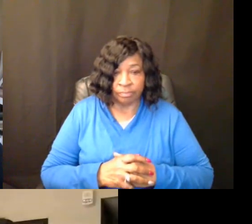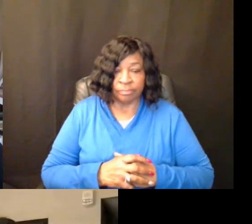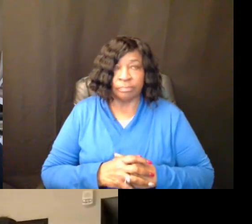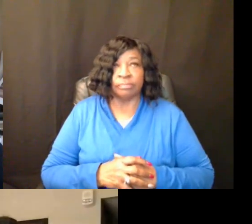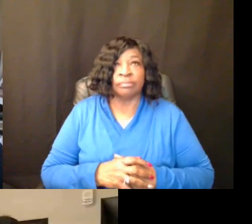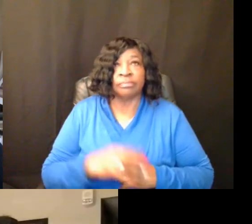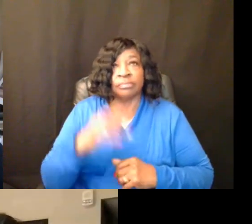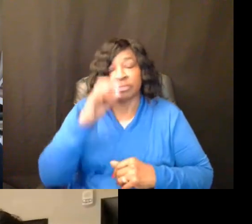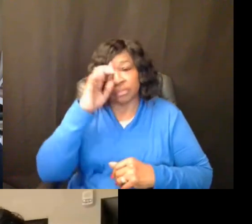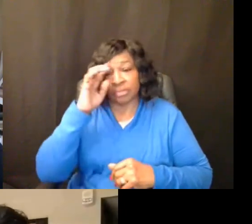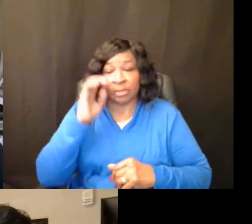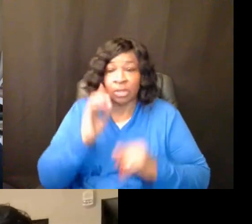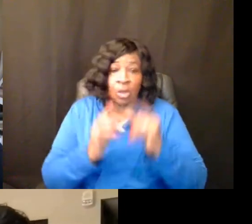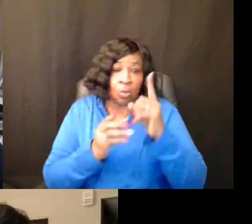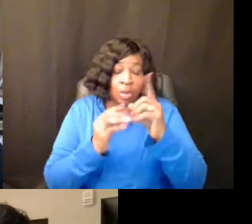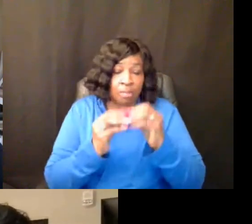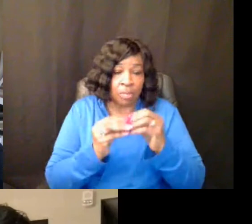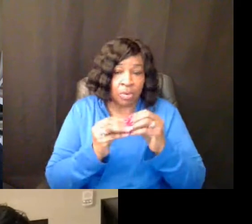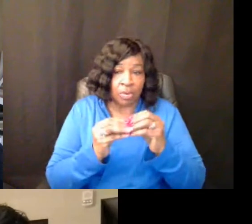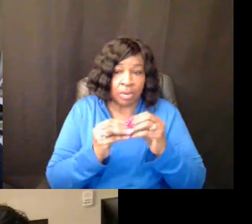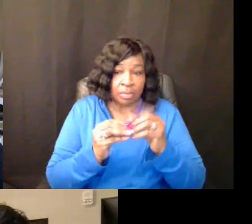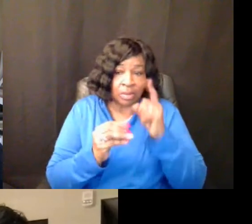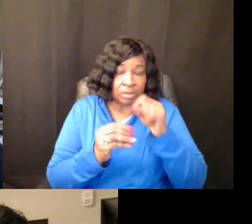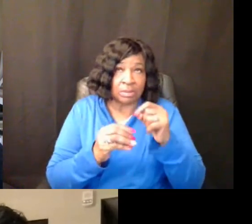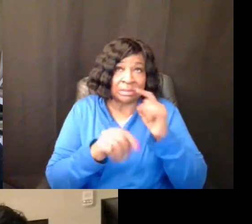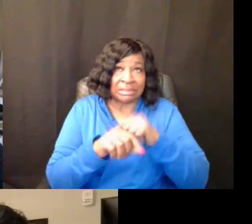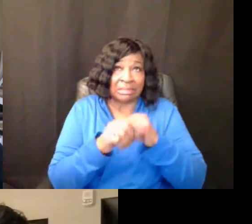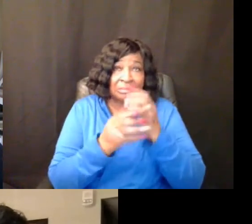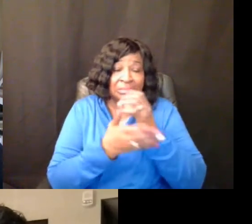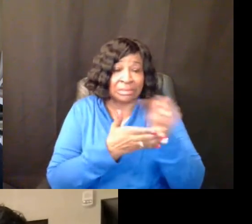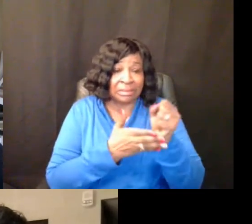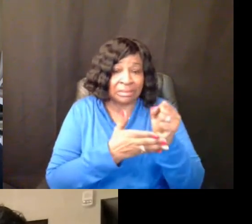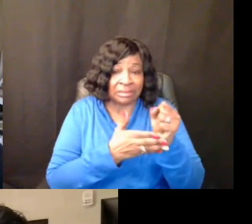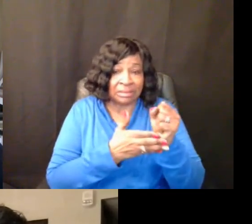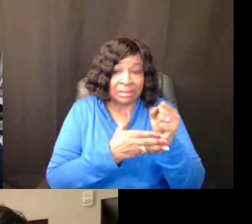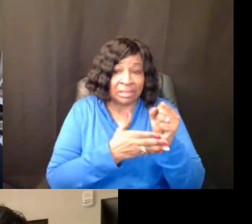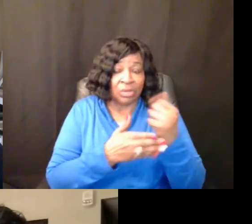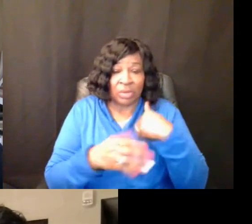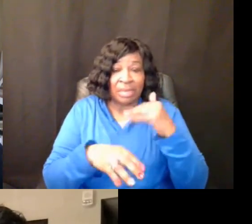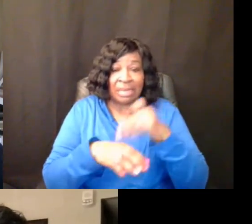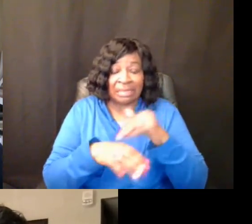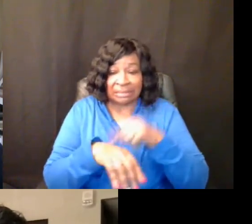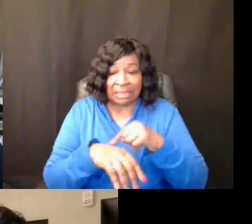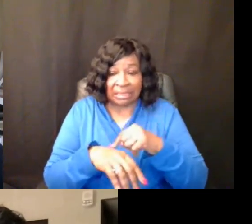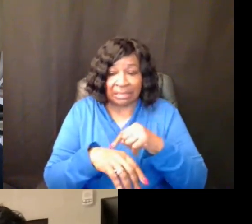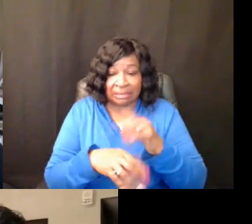All right, I think we're gonna do one more, and because we're almost at time. We're at time.